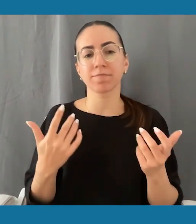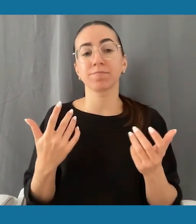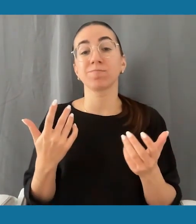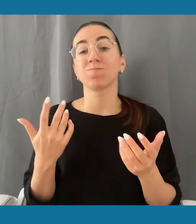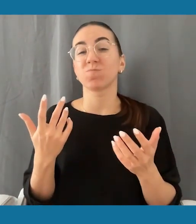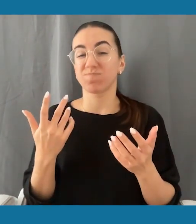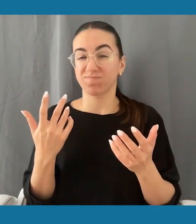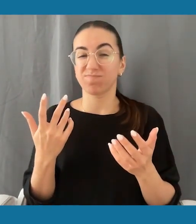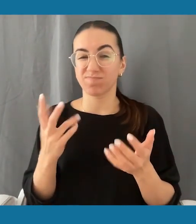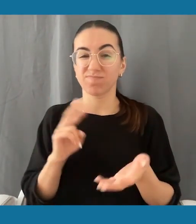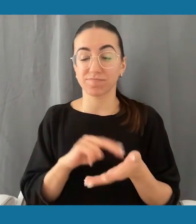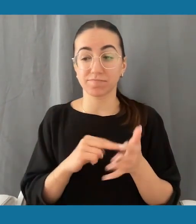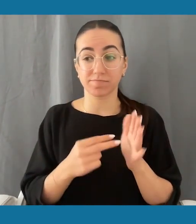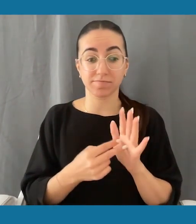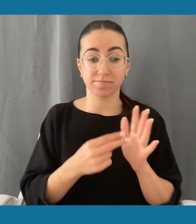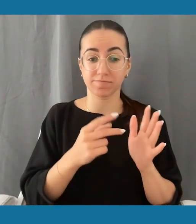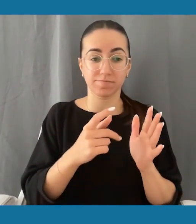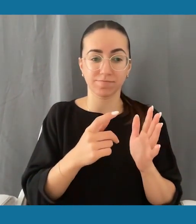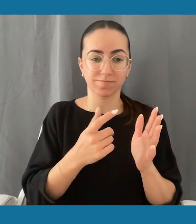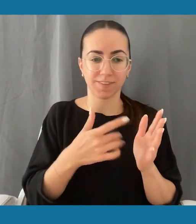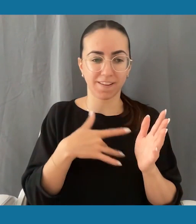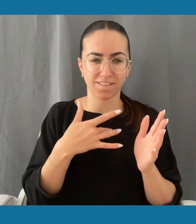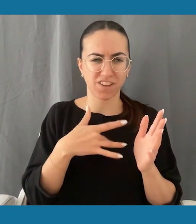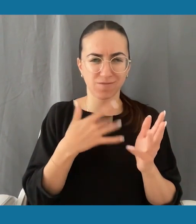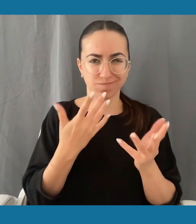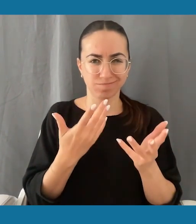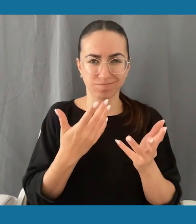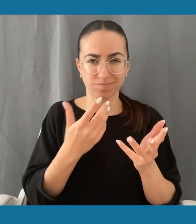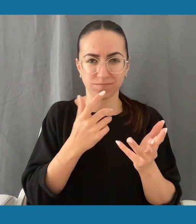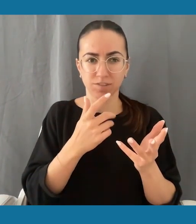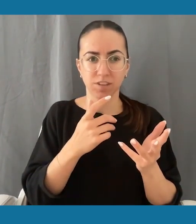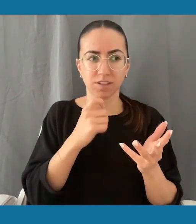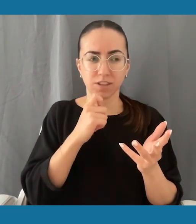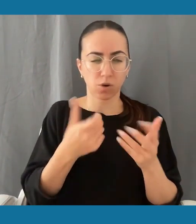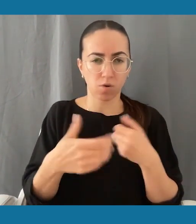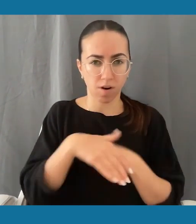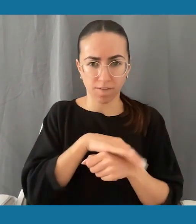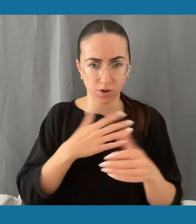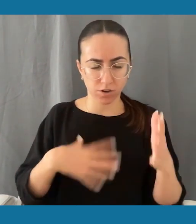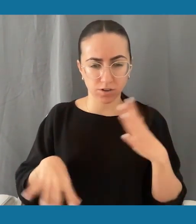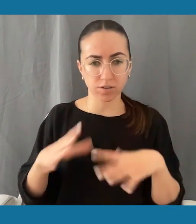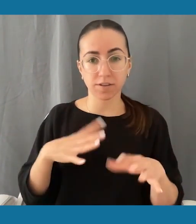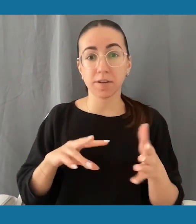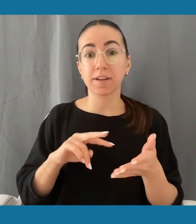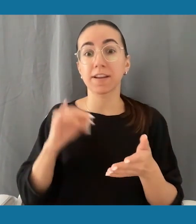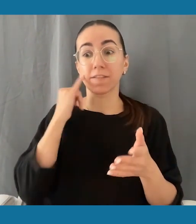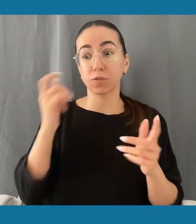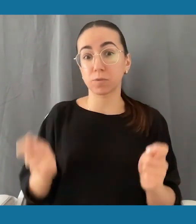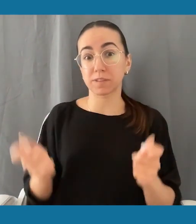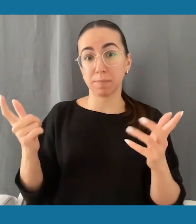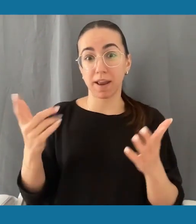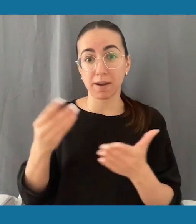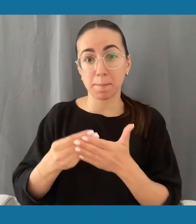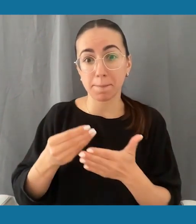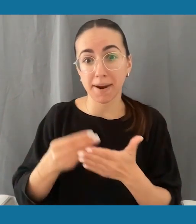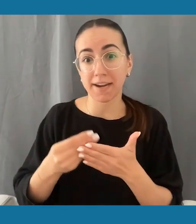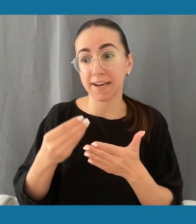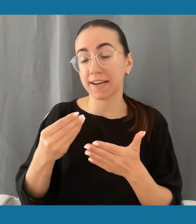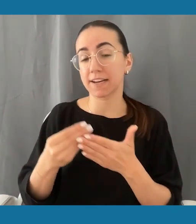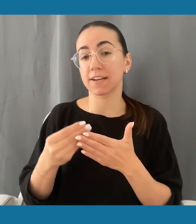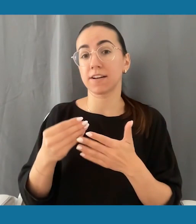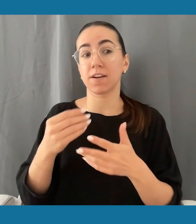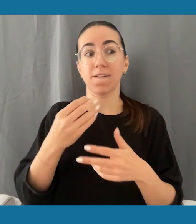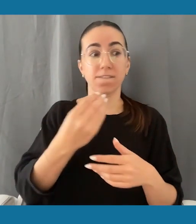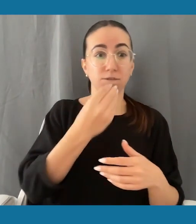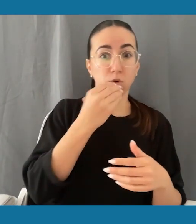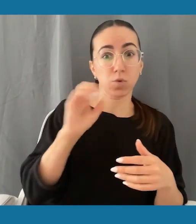that because it wasn't designed to cover clothing, if you spent any of the money outside of food and